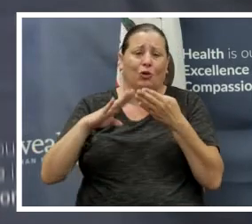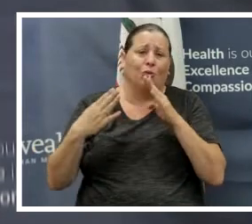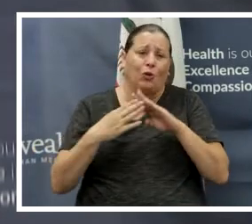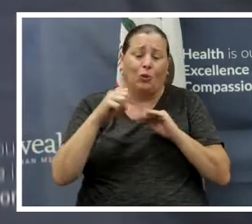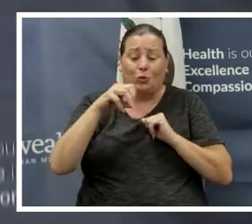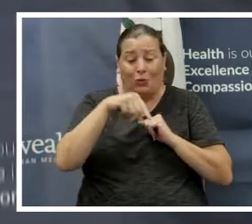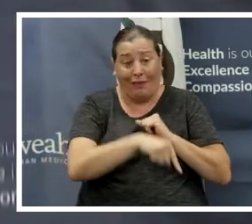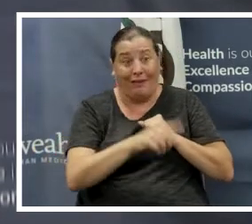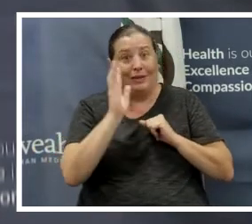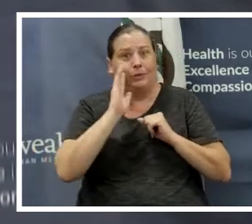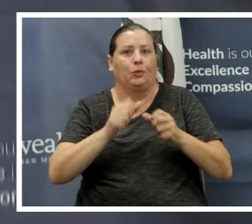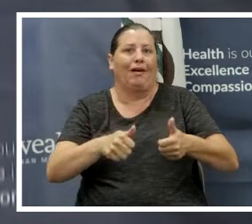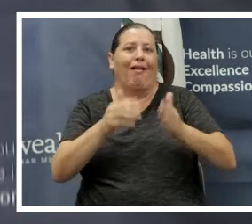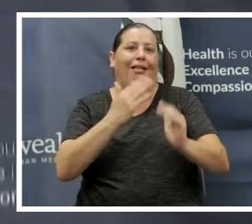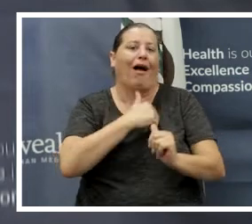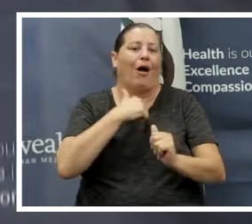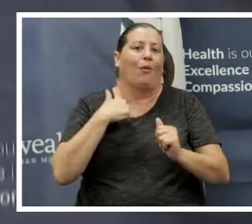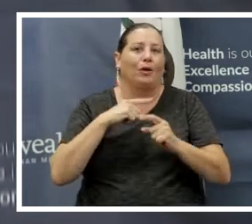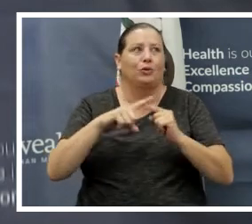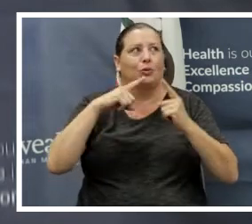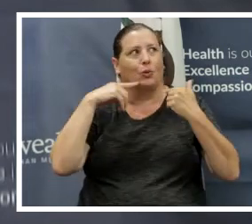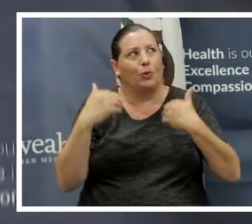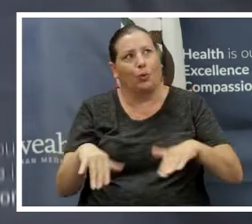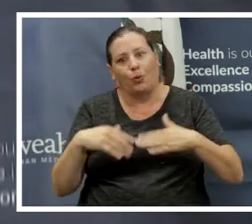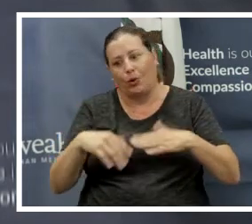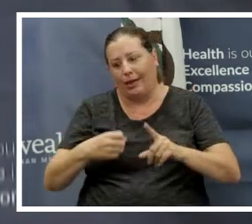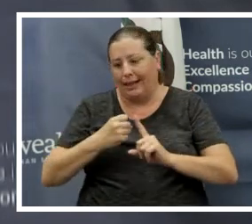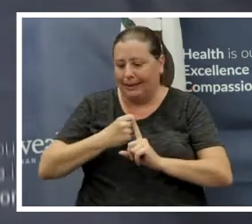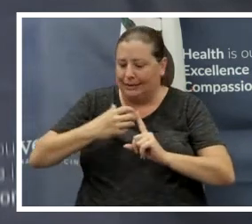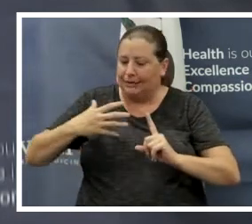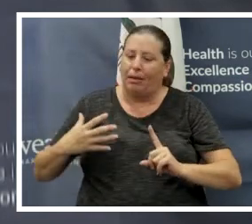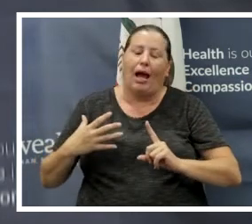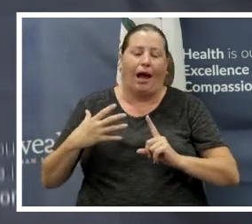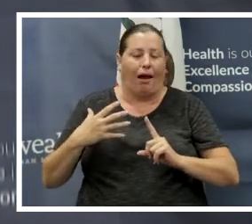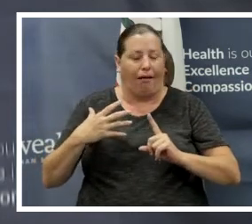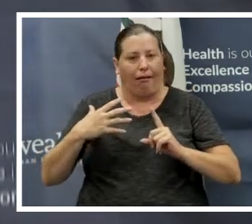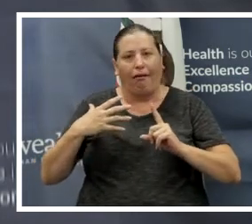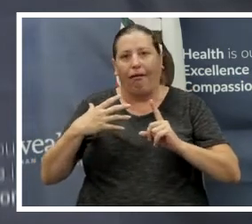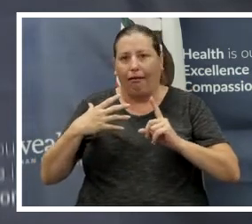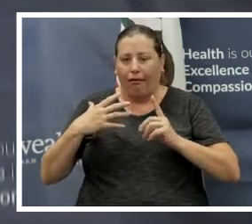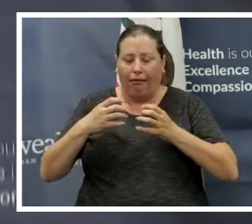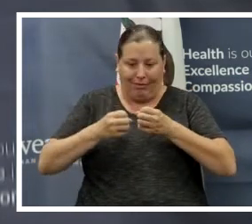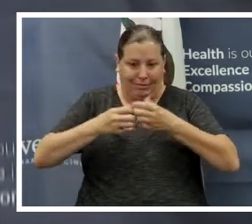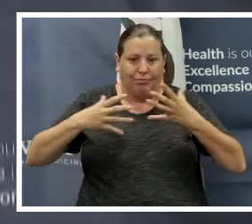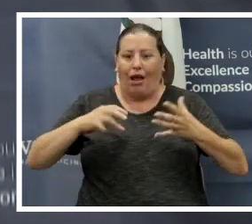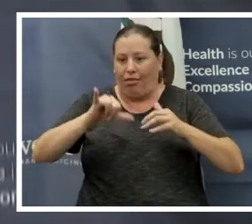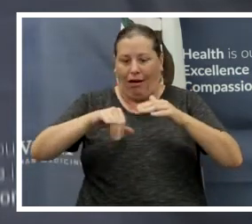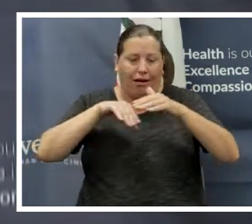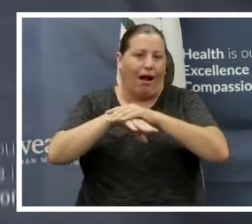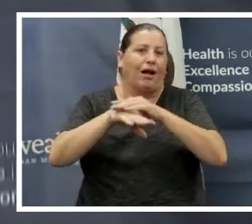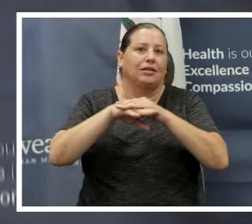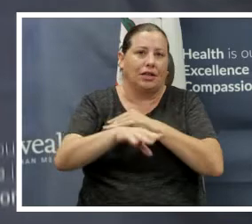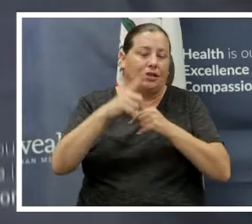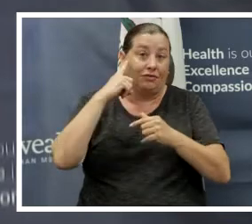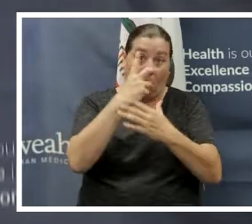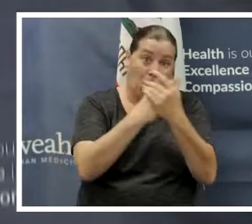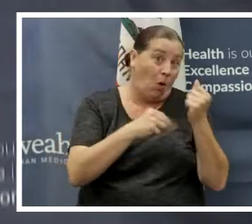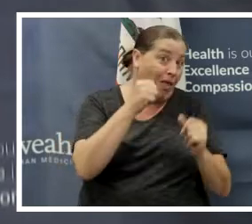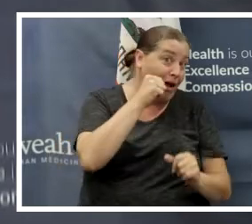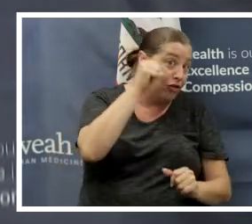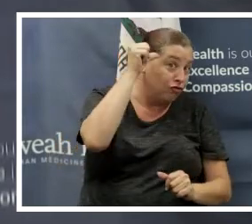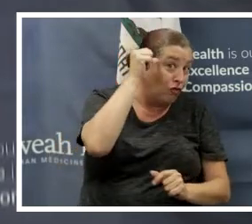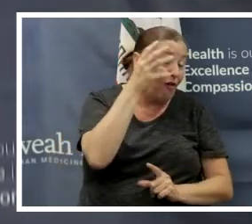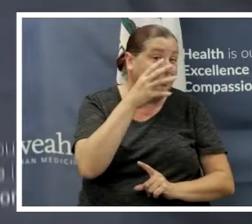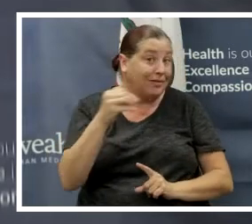greatly expand access and availability of mental health services to both adults and adolescents. So we're